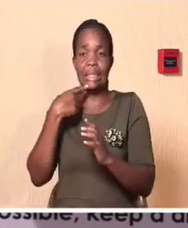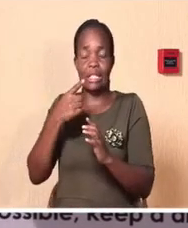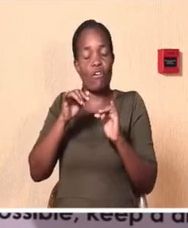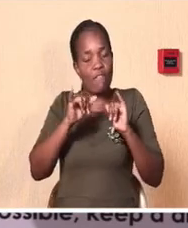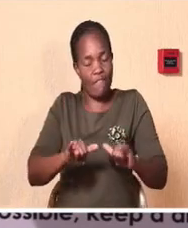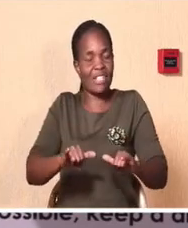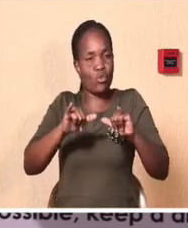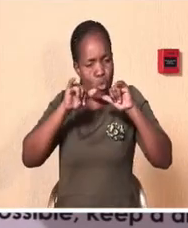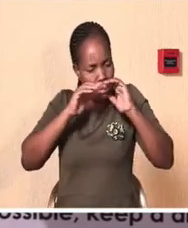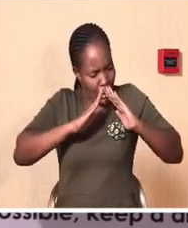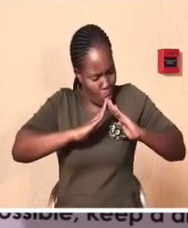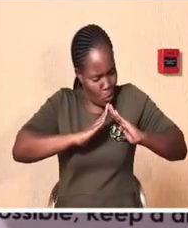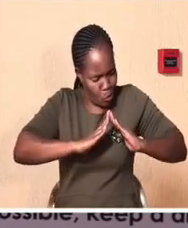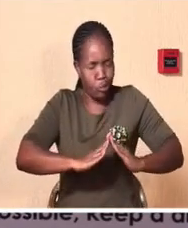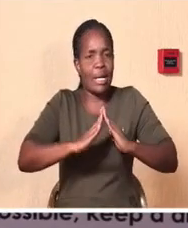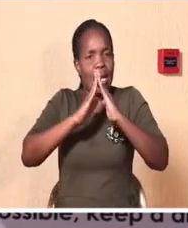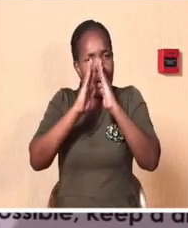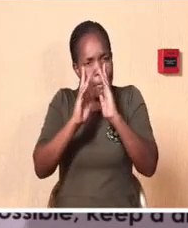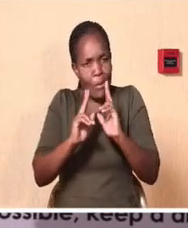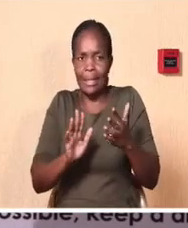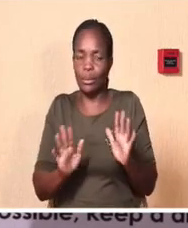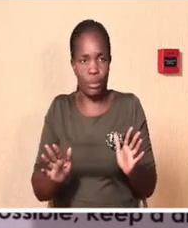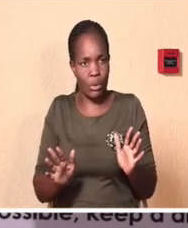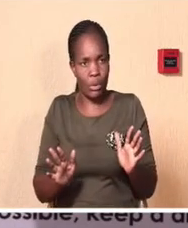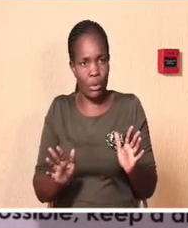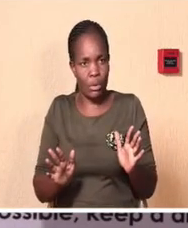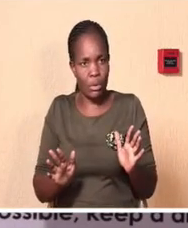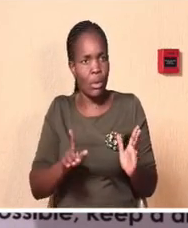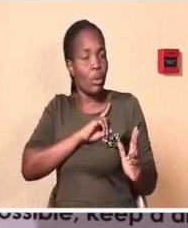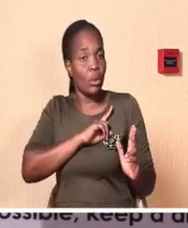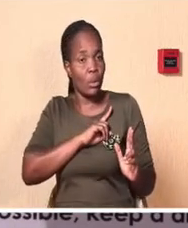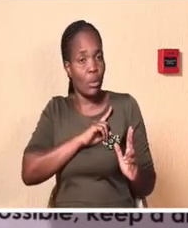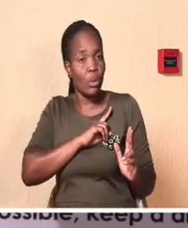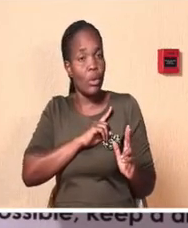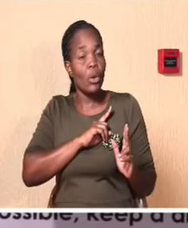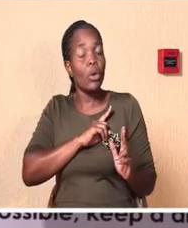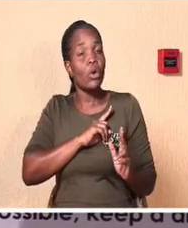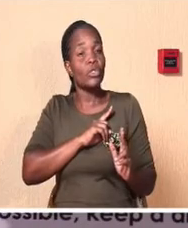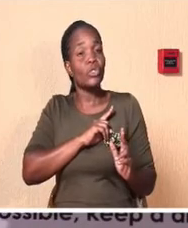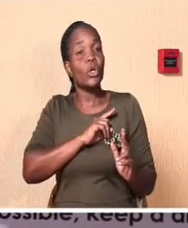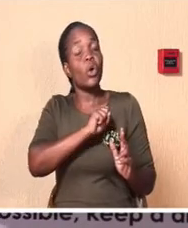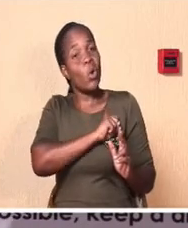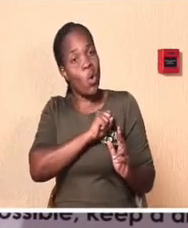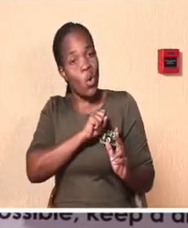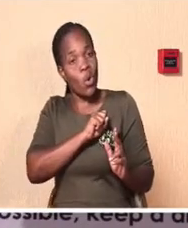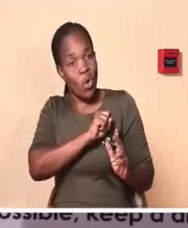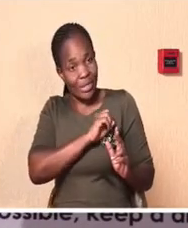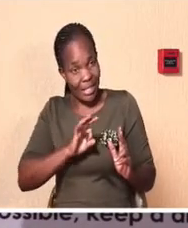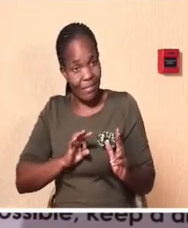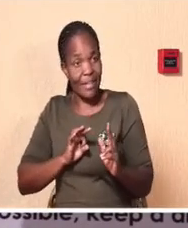home, we should stay at home so that the health worker will stay at work for